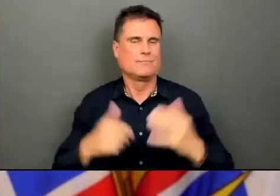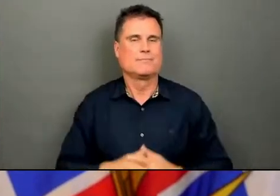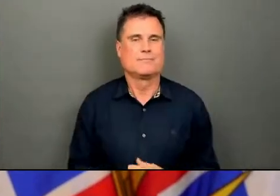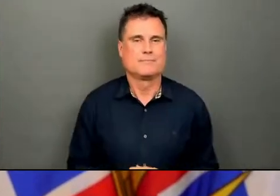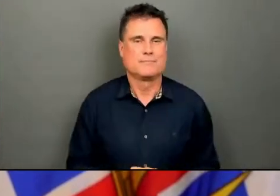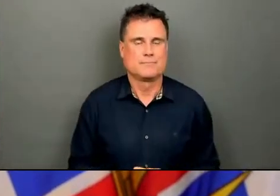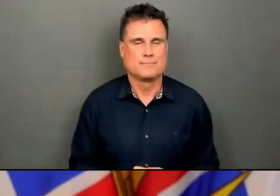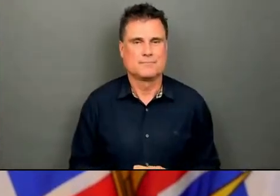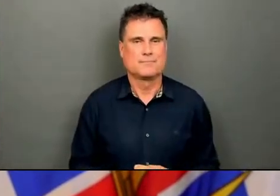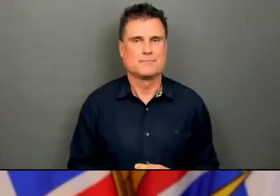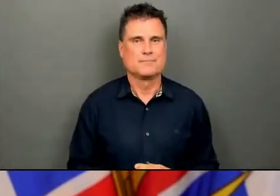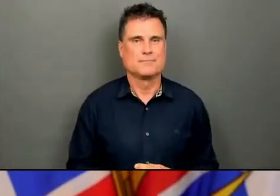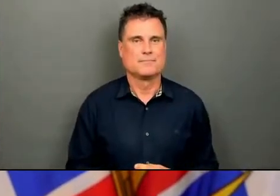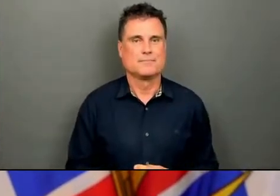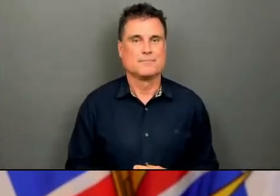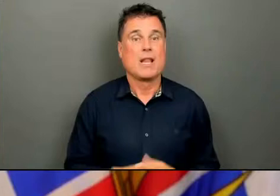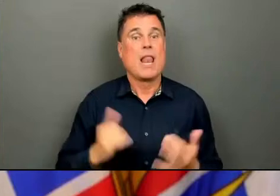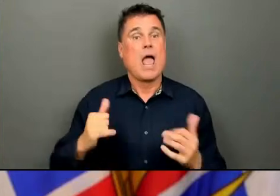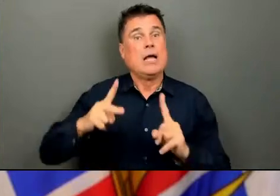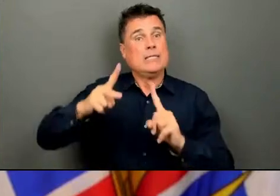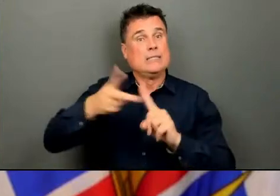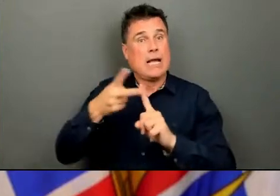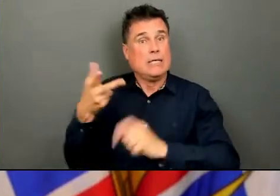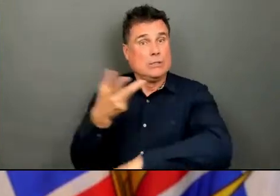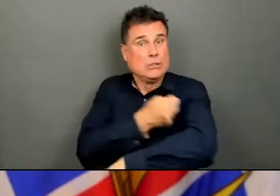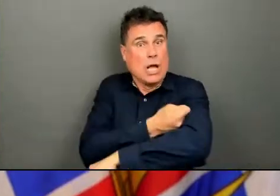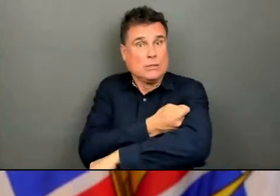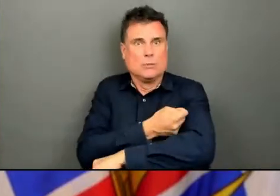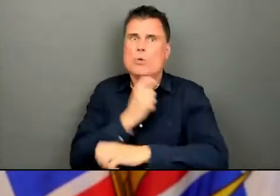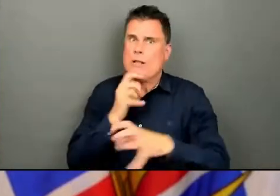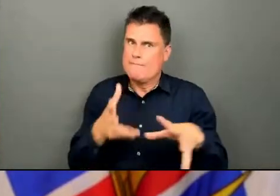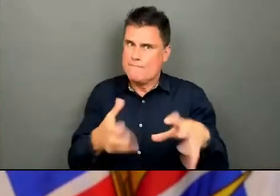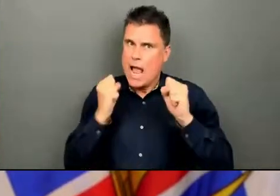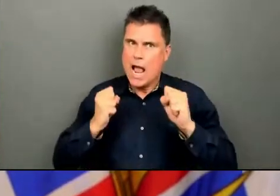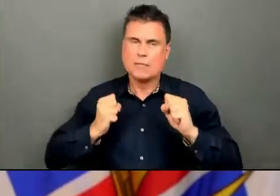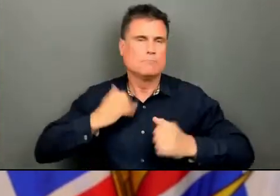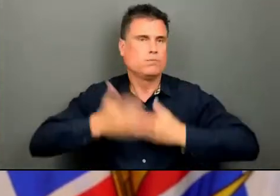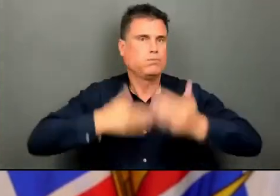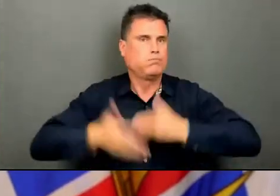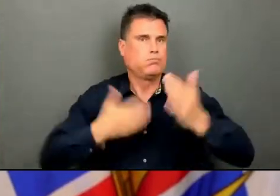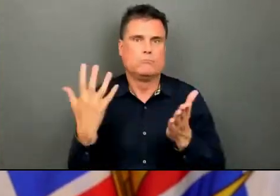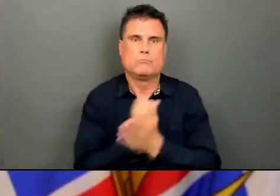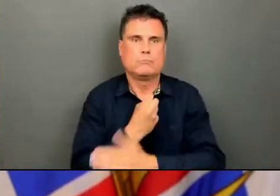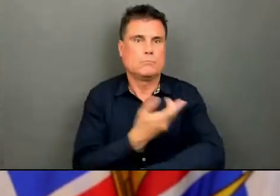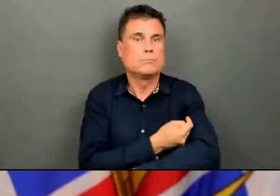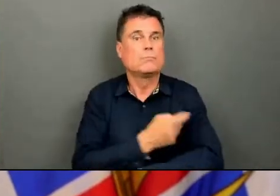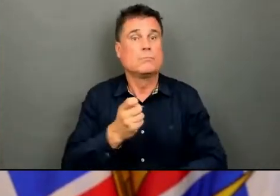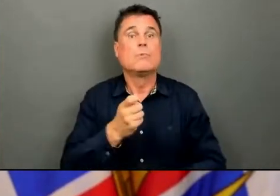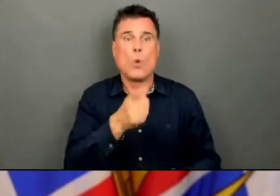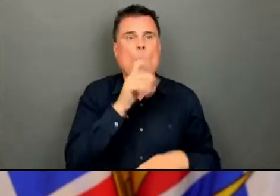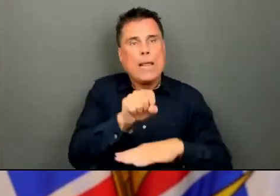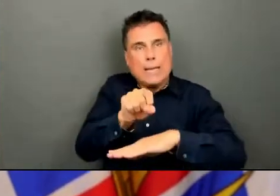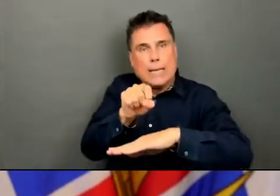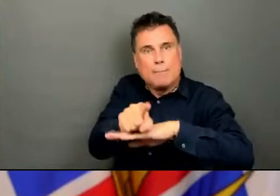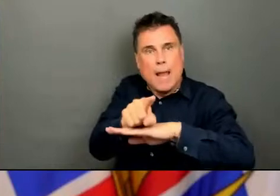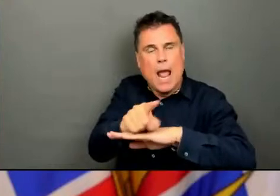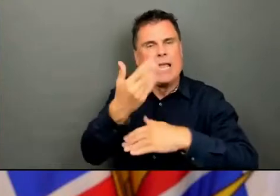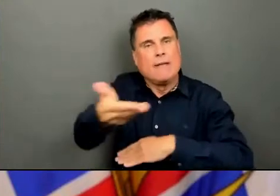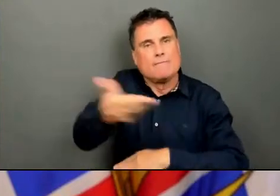our second doses are accelerating, with invitations going out to tens of thousands of people every day now,